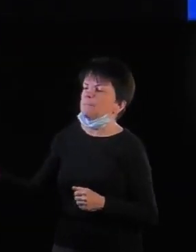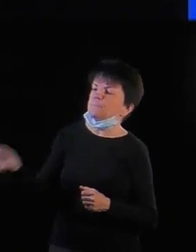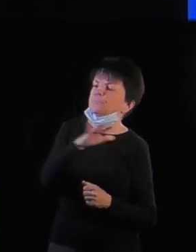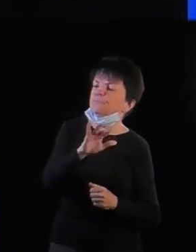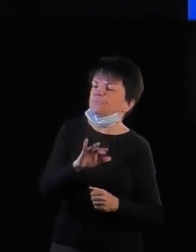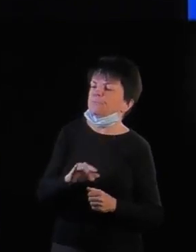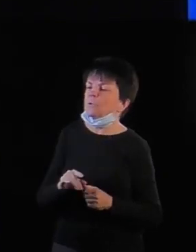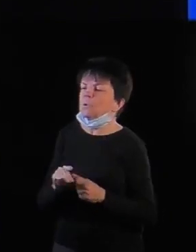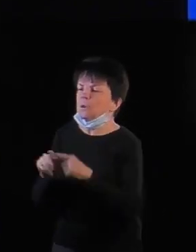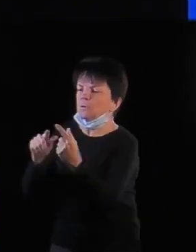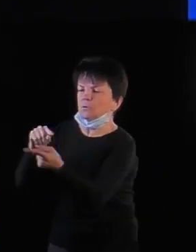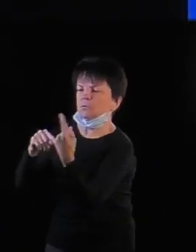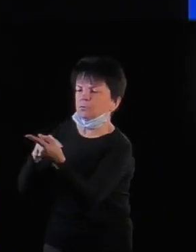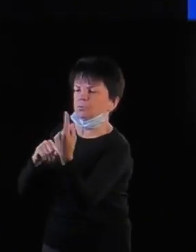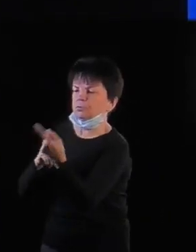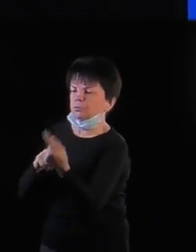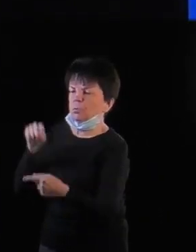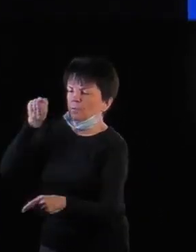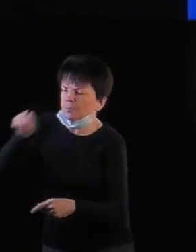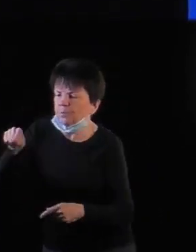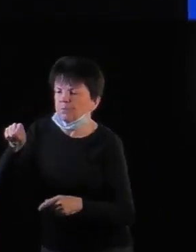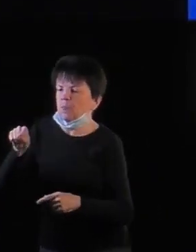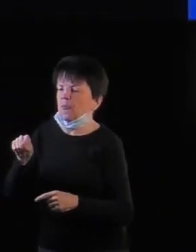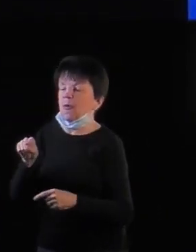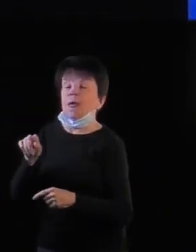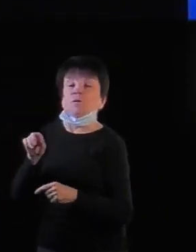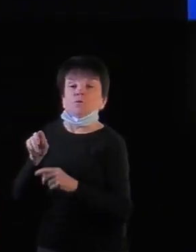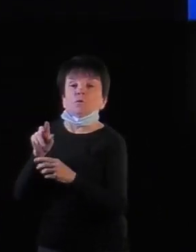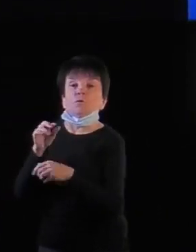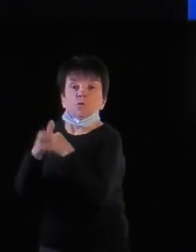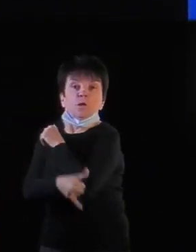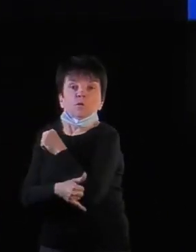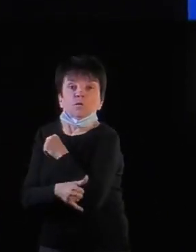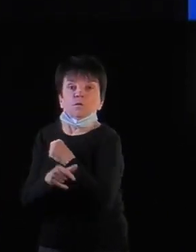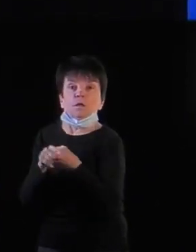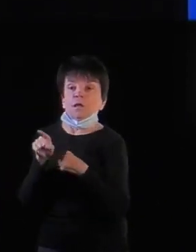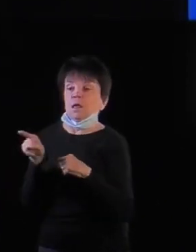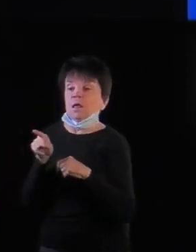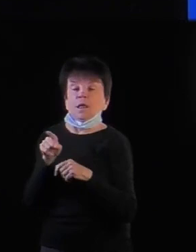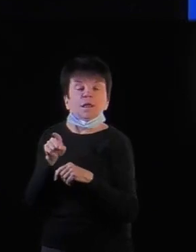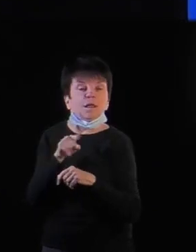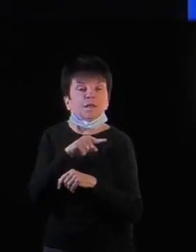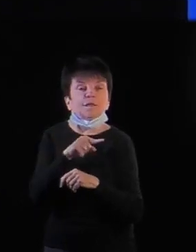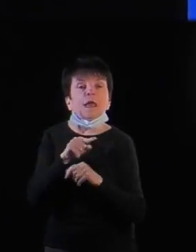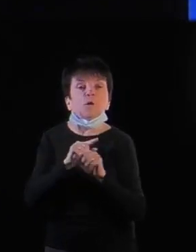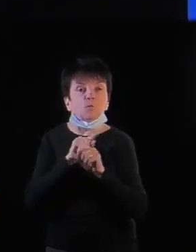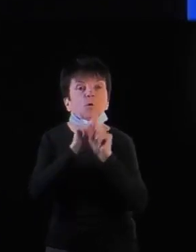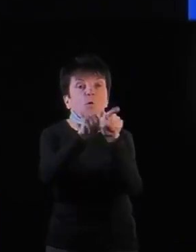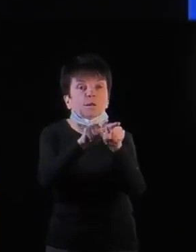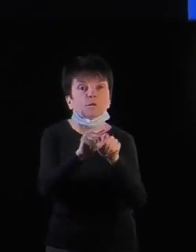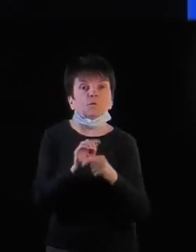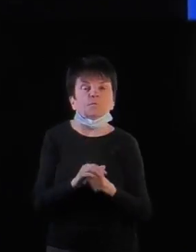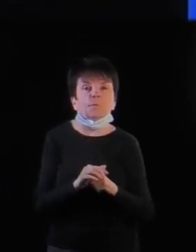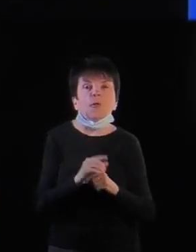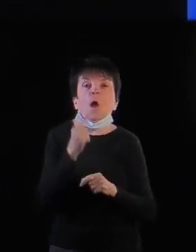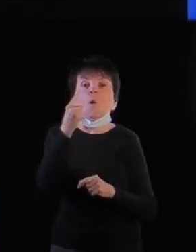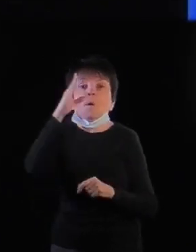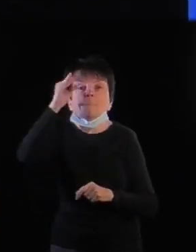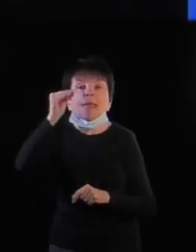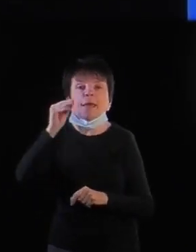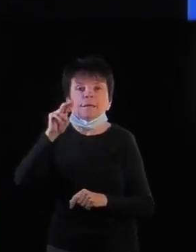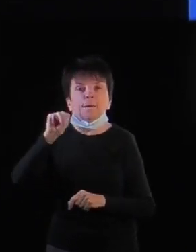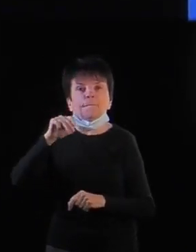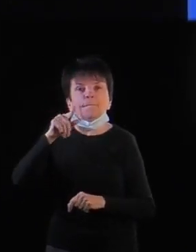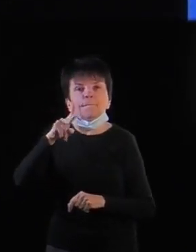and put their finger on the country to which they were sent. But when former Senate Majority Leader Mike Mansfield